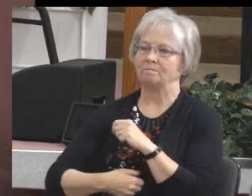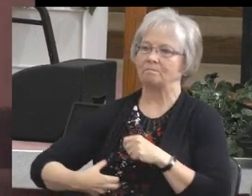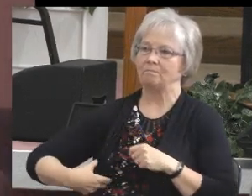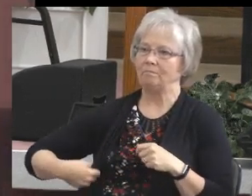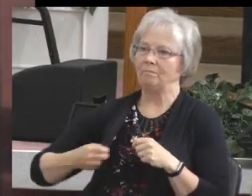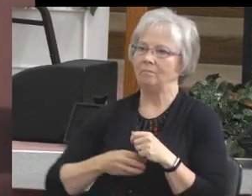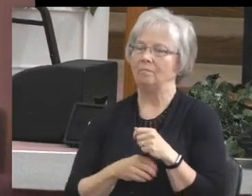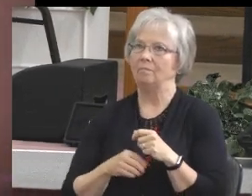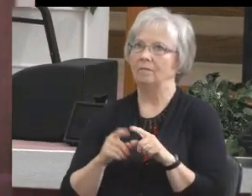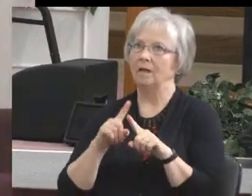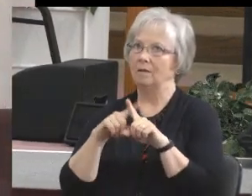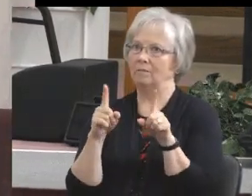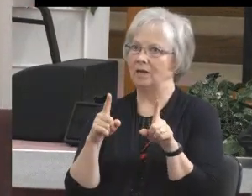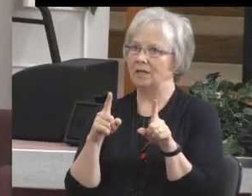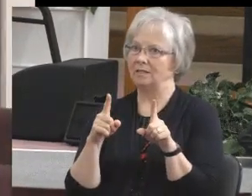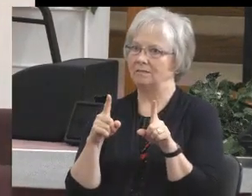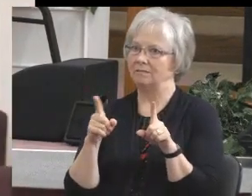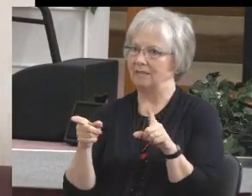And yet they had a problem.